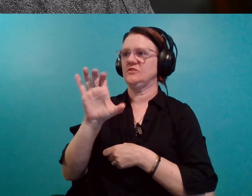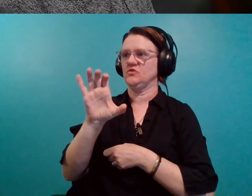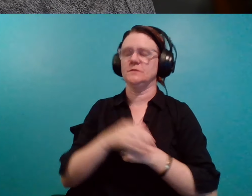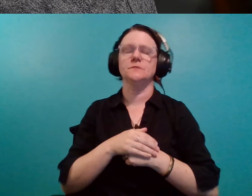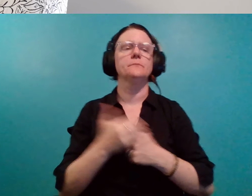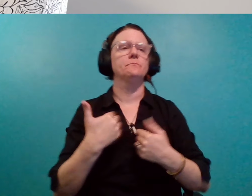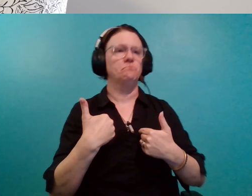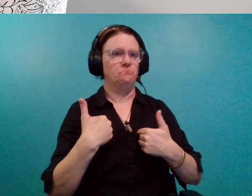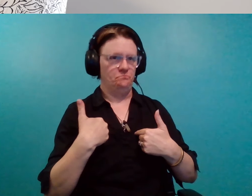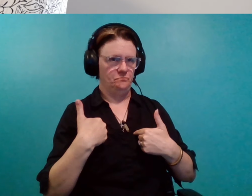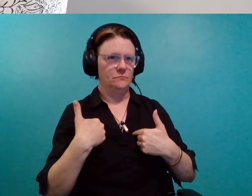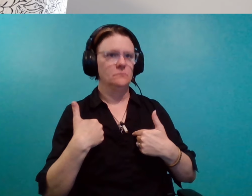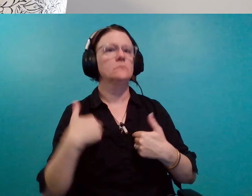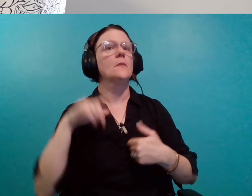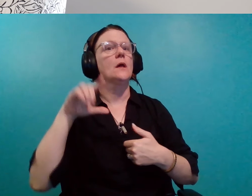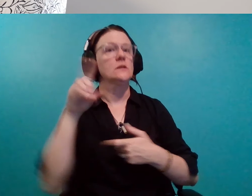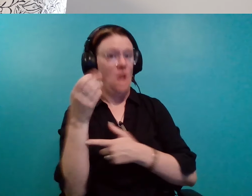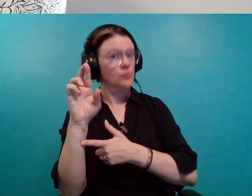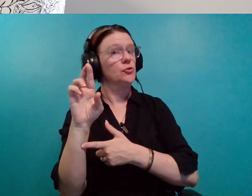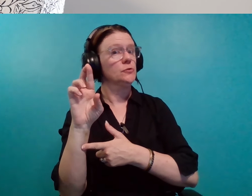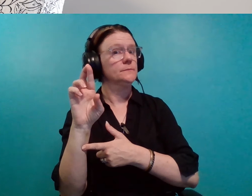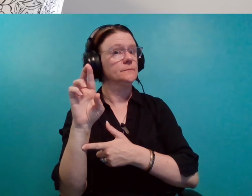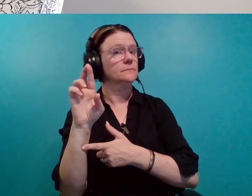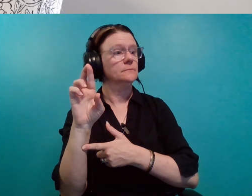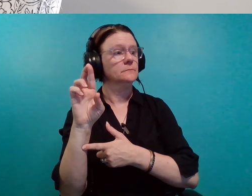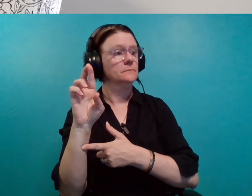living services. I am a doctor.